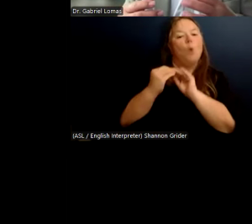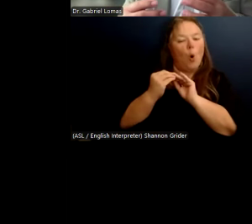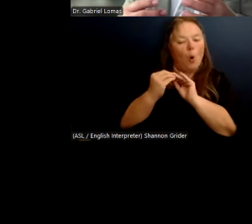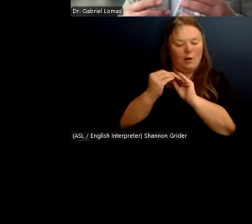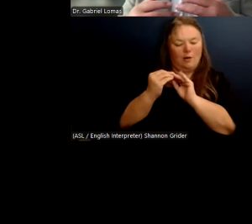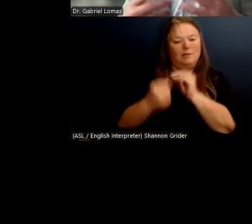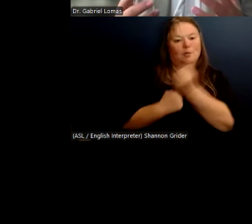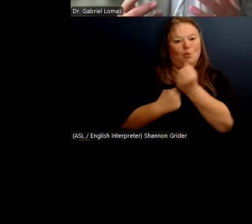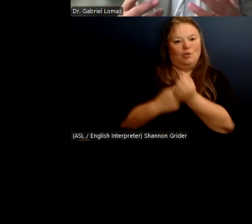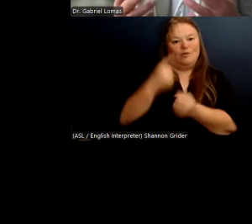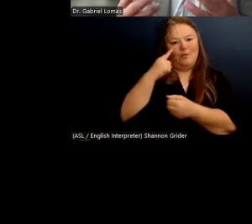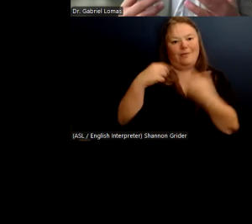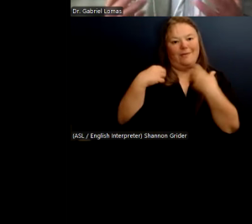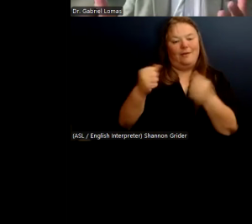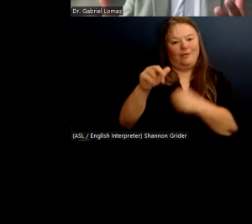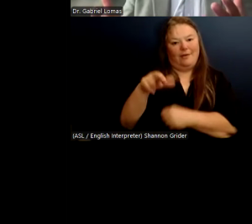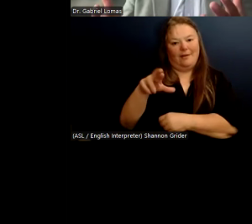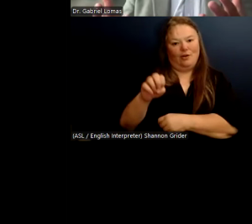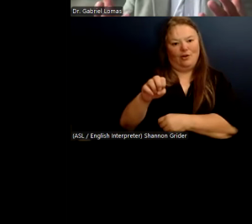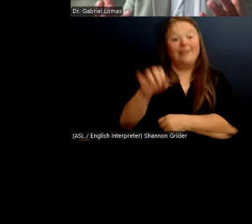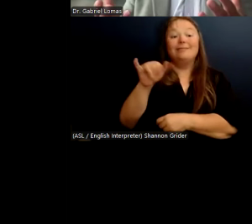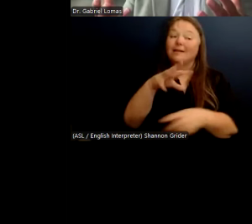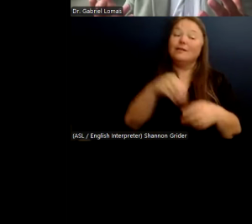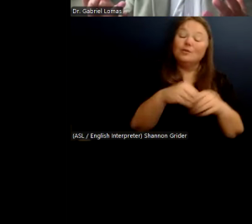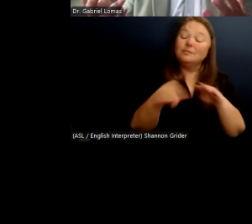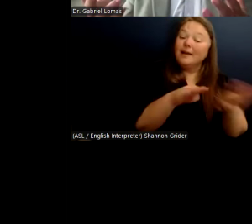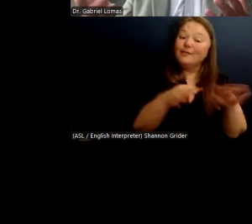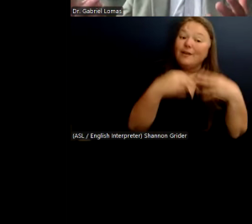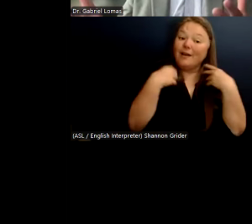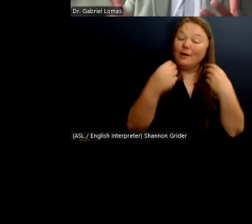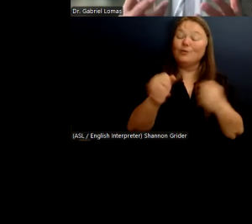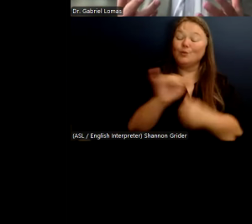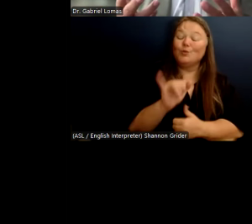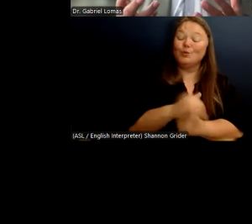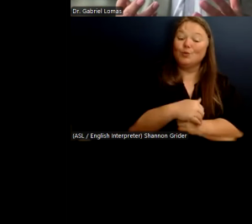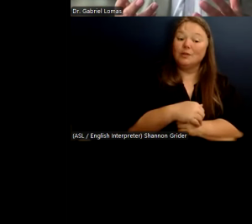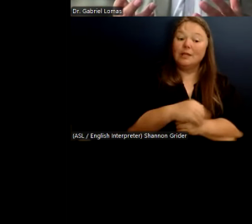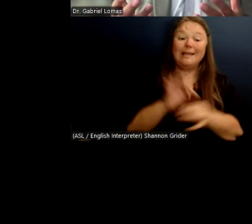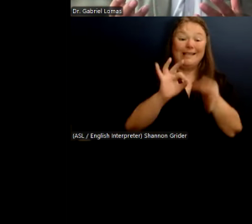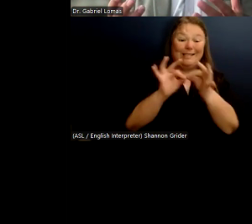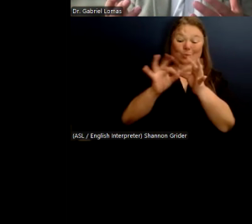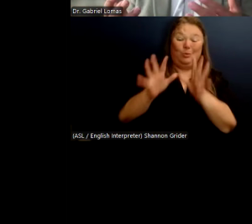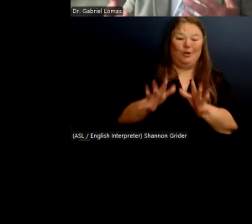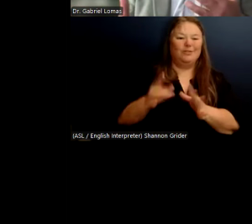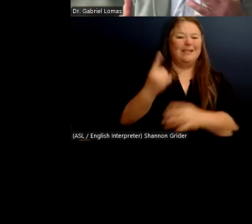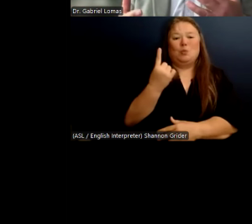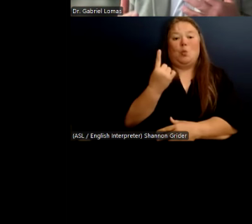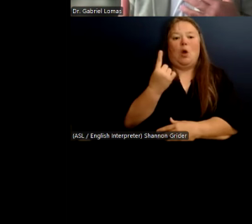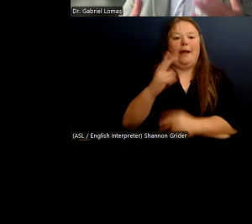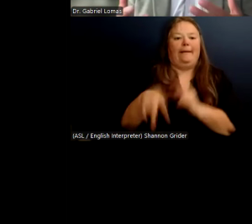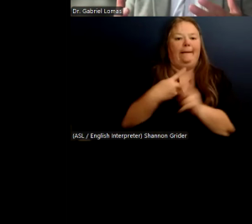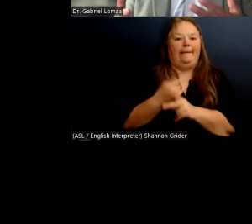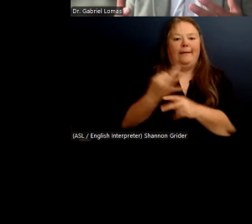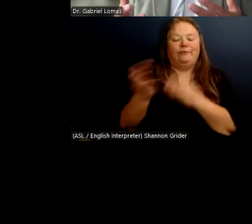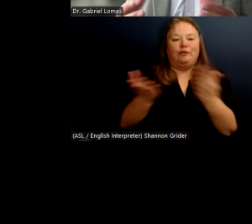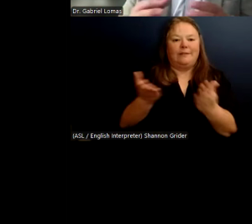a healthcare system, and this would include behavioral health as well. Interpreters are really just the tip of the iceberg. Like, we need a great